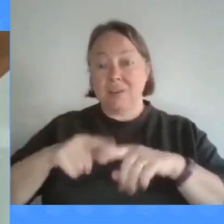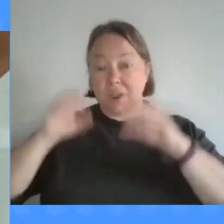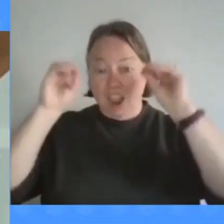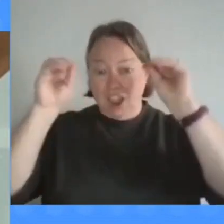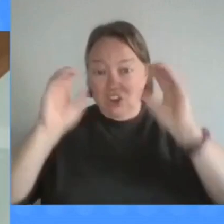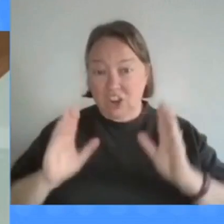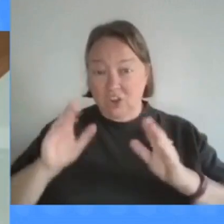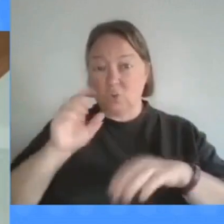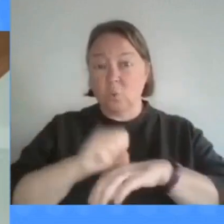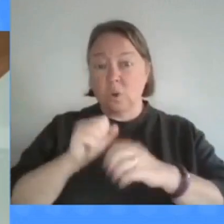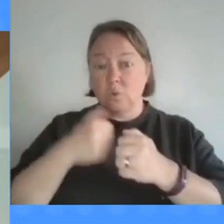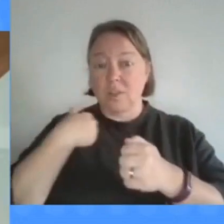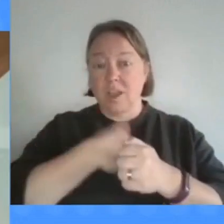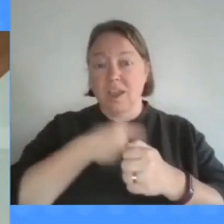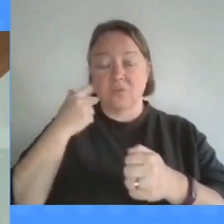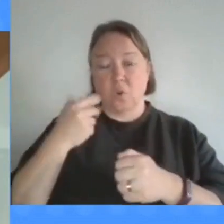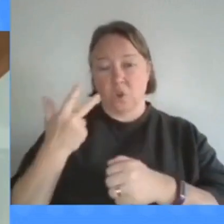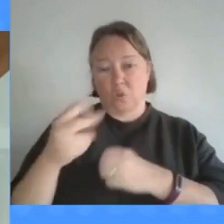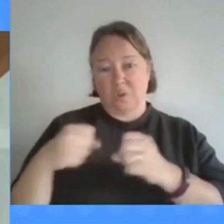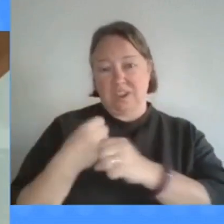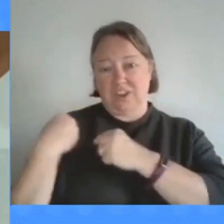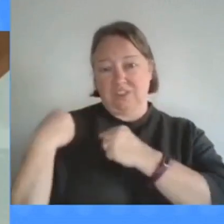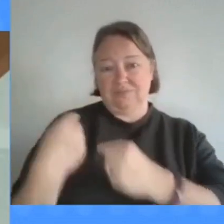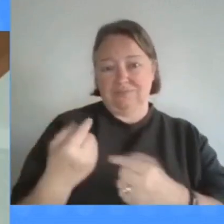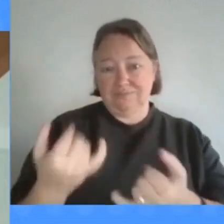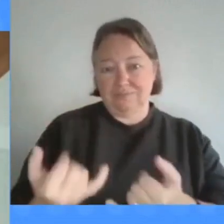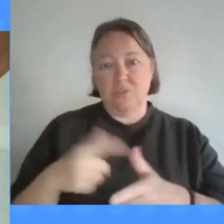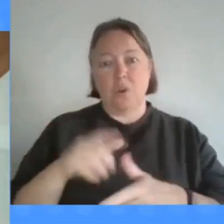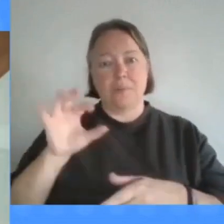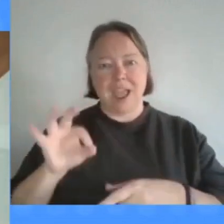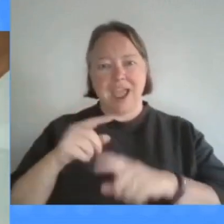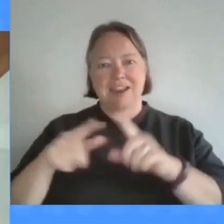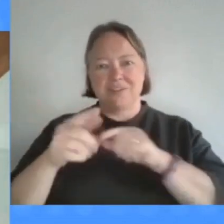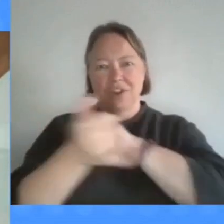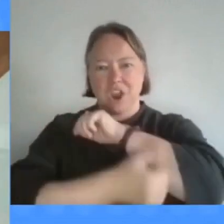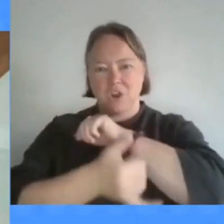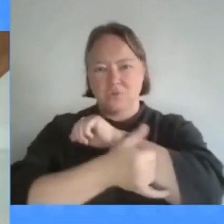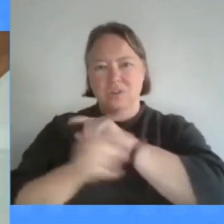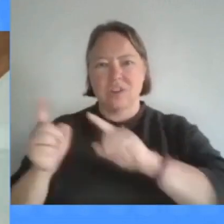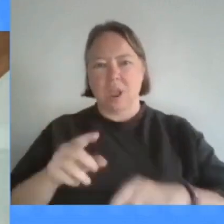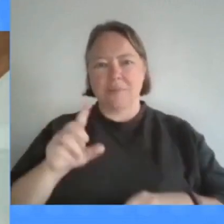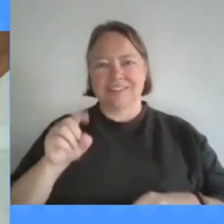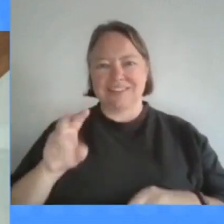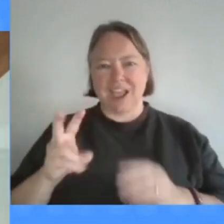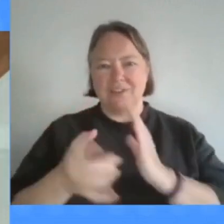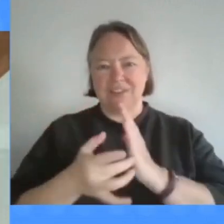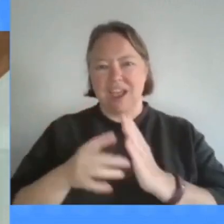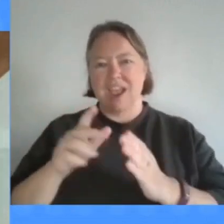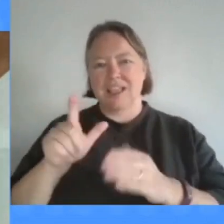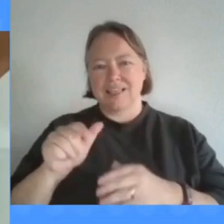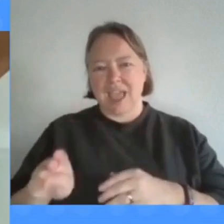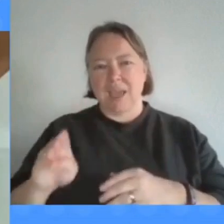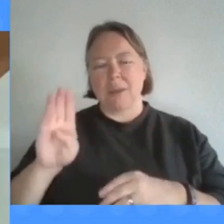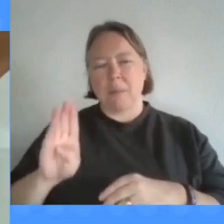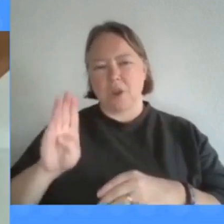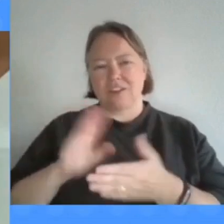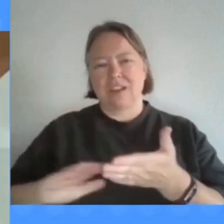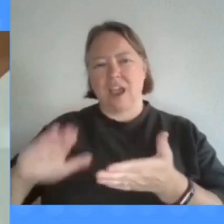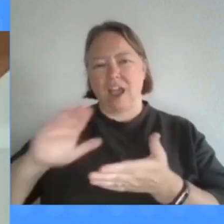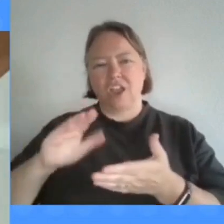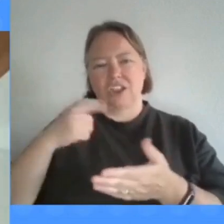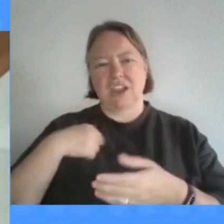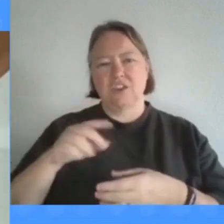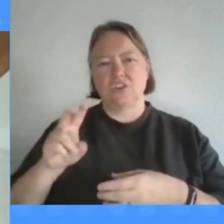been working with us for the past 3 years from 9 different countries come to DevTech Lab at Boston College, and we spent